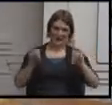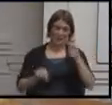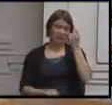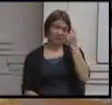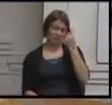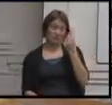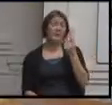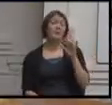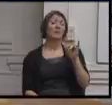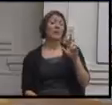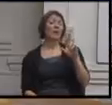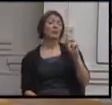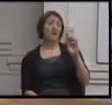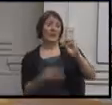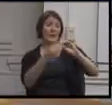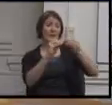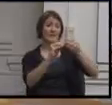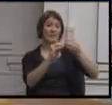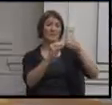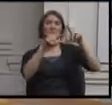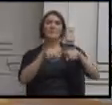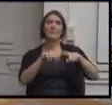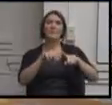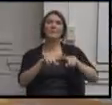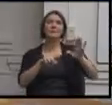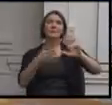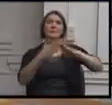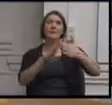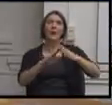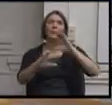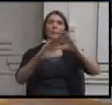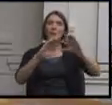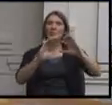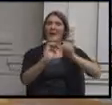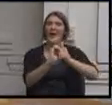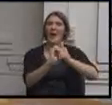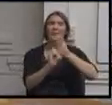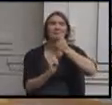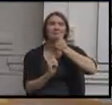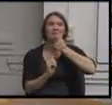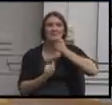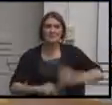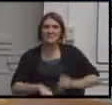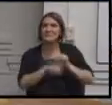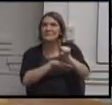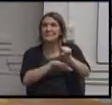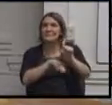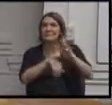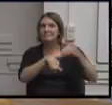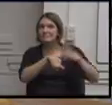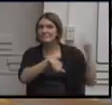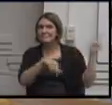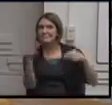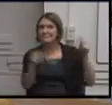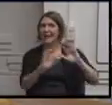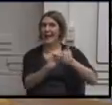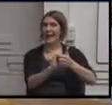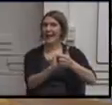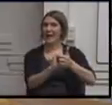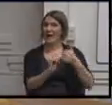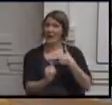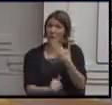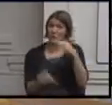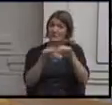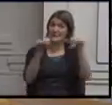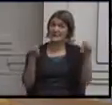comes from a community's communications capability. So this is evaluating dispatch and the